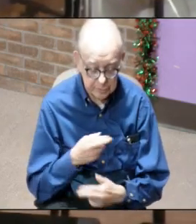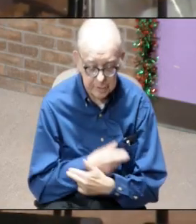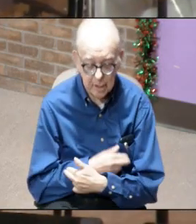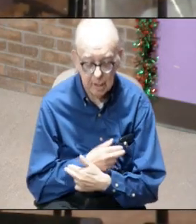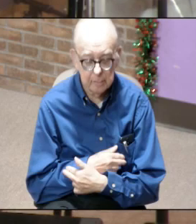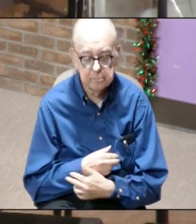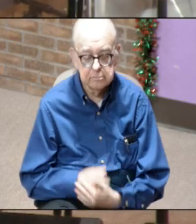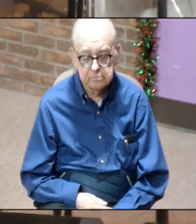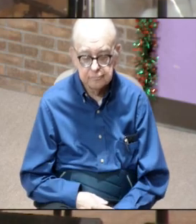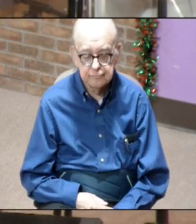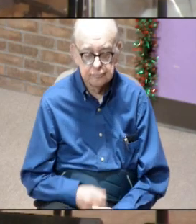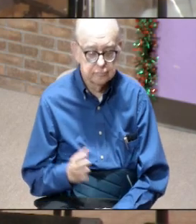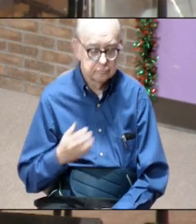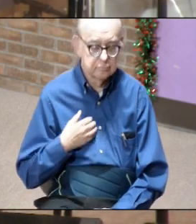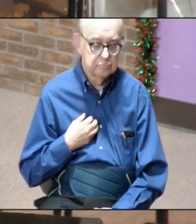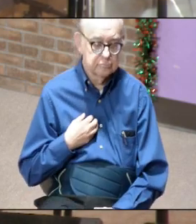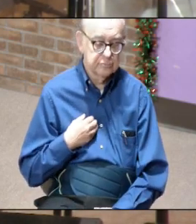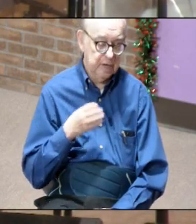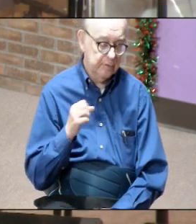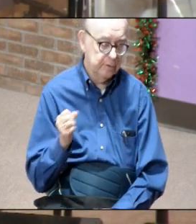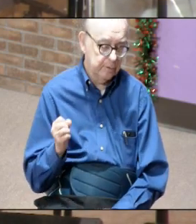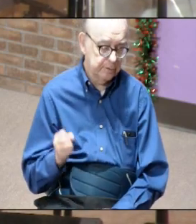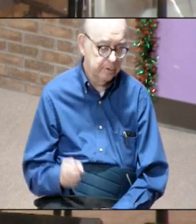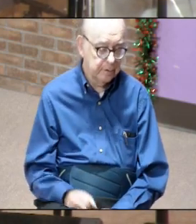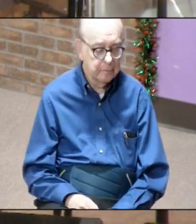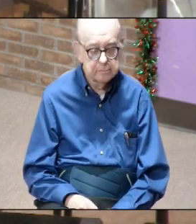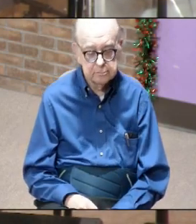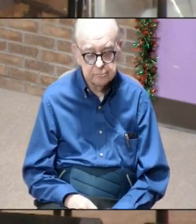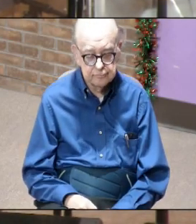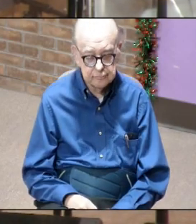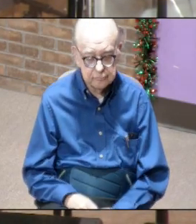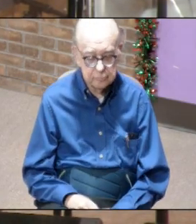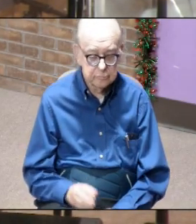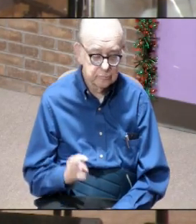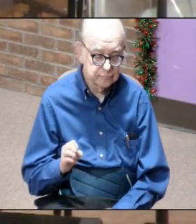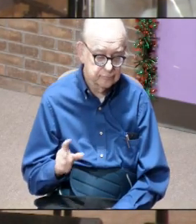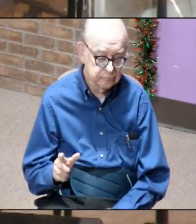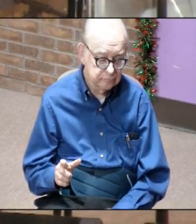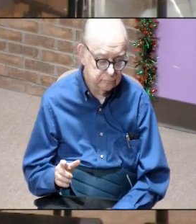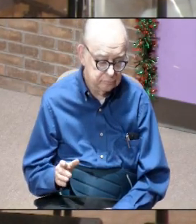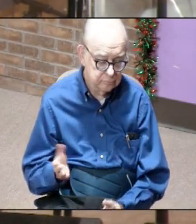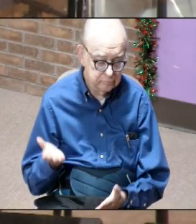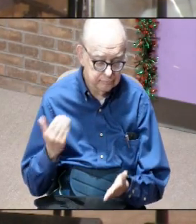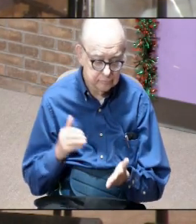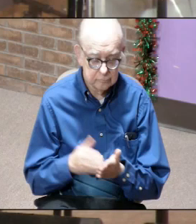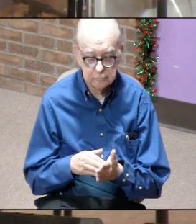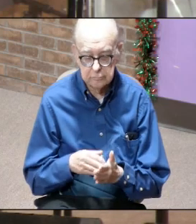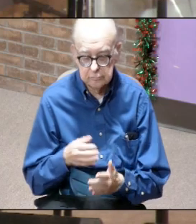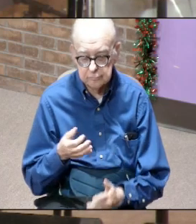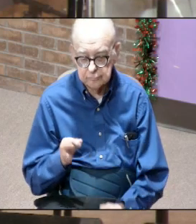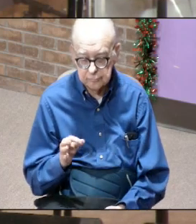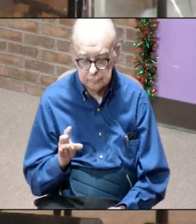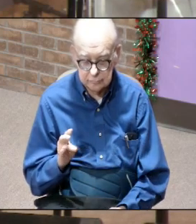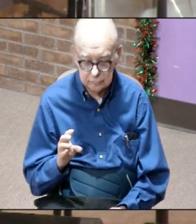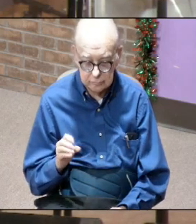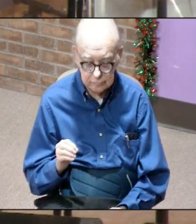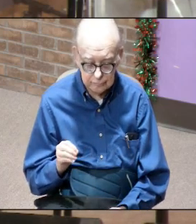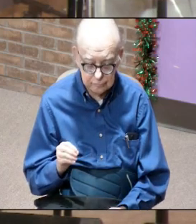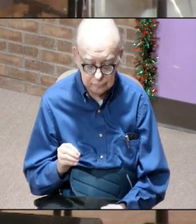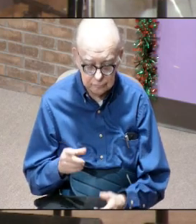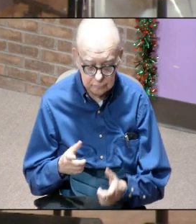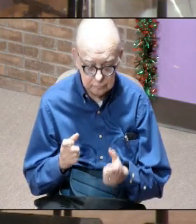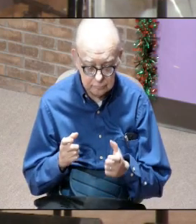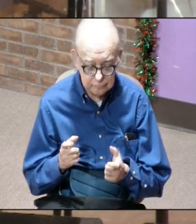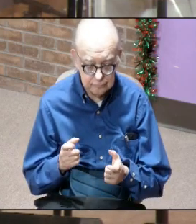retire, you'll have your Social Security. Well, back in the 1980s, all of a